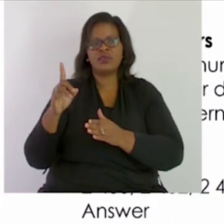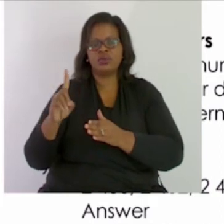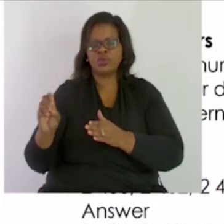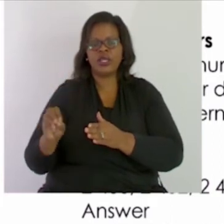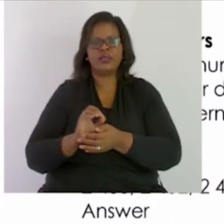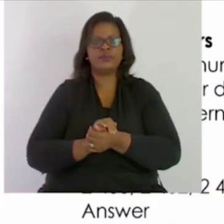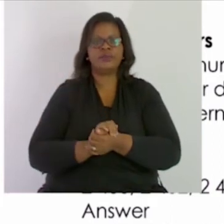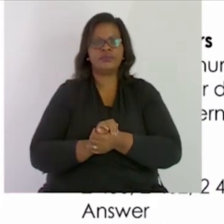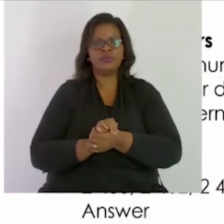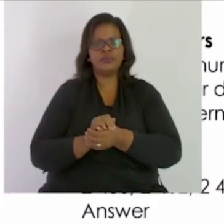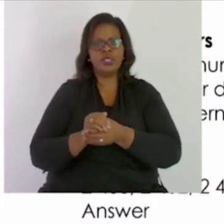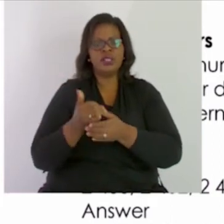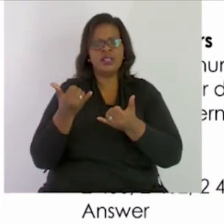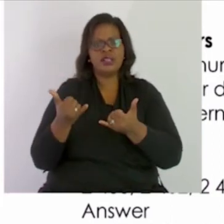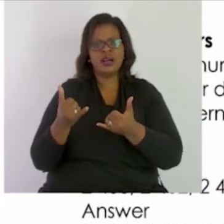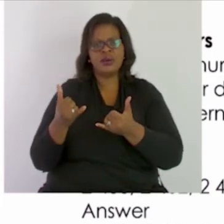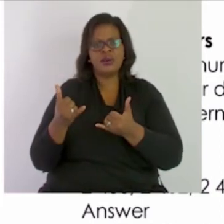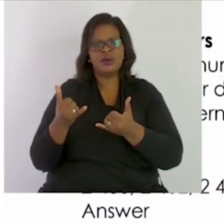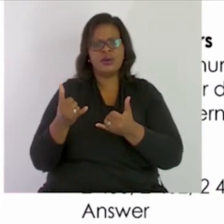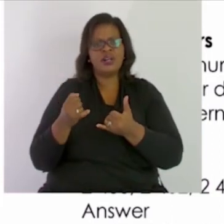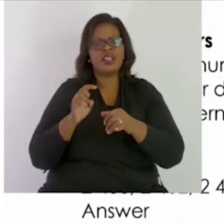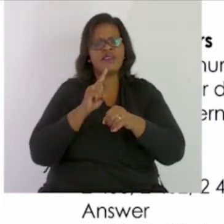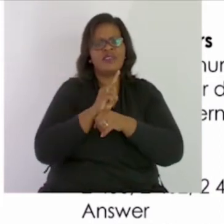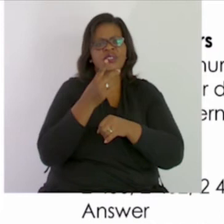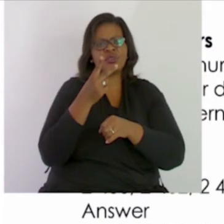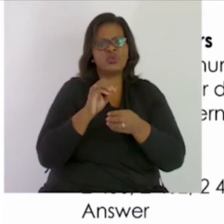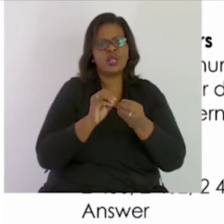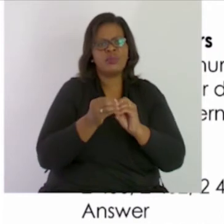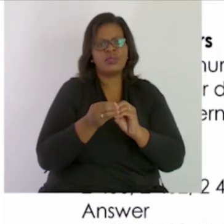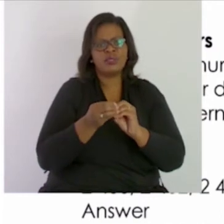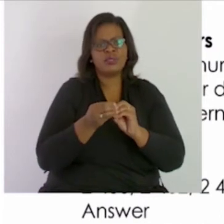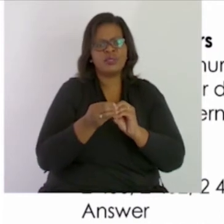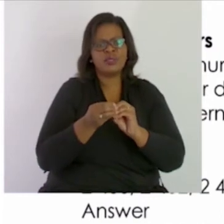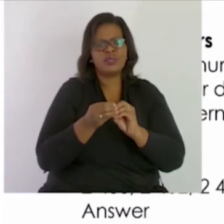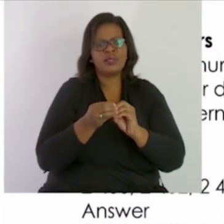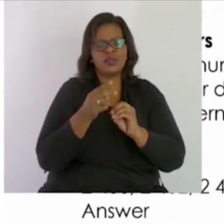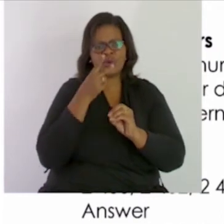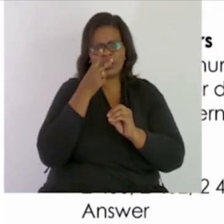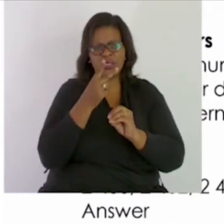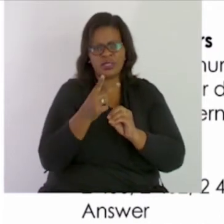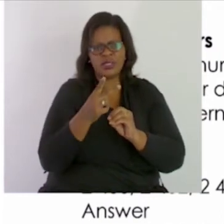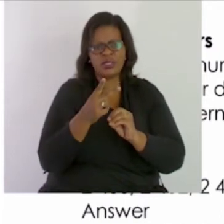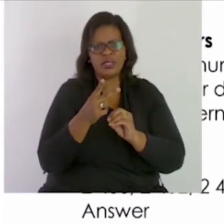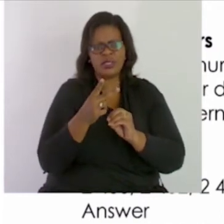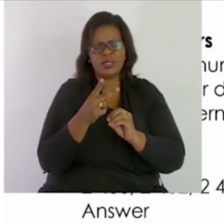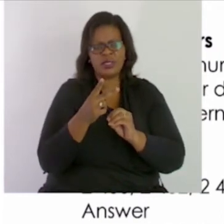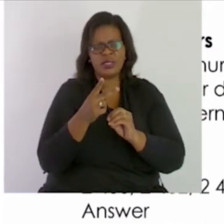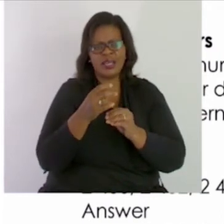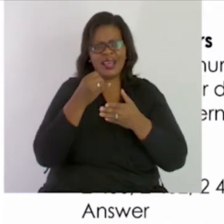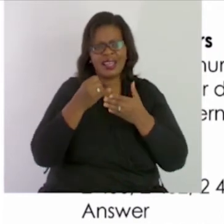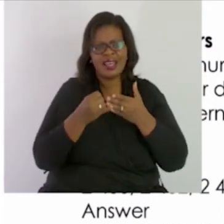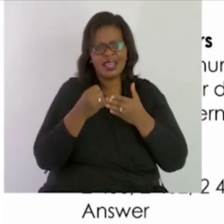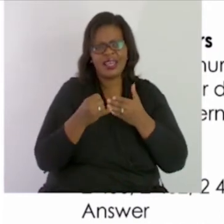7,510. If you look at the first two numbers, we are having 20 at the end, then the